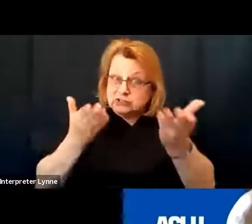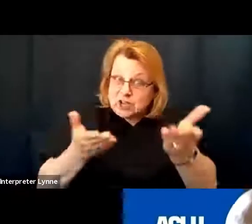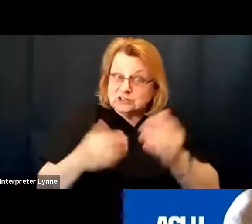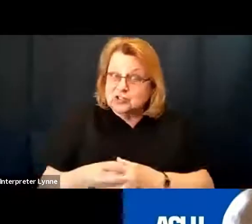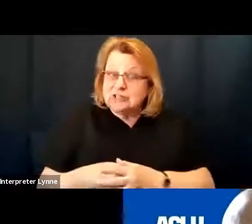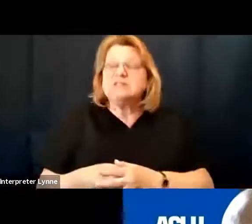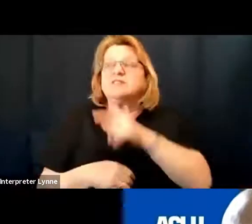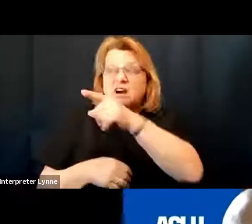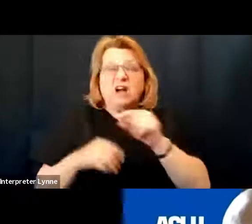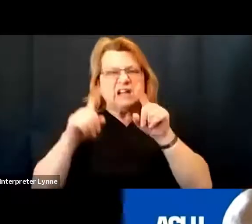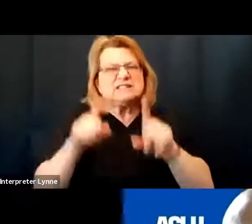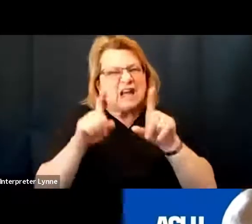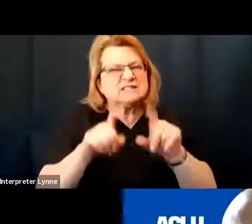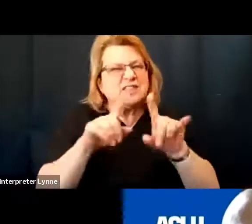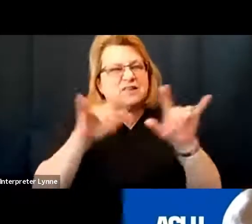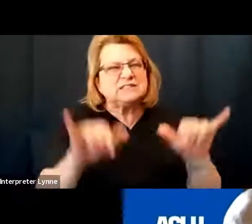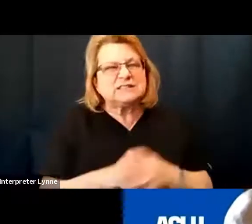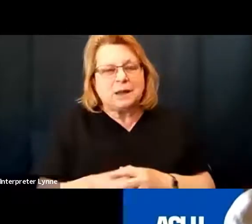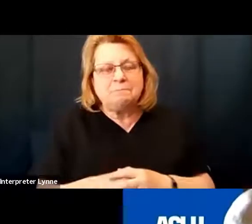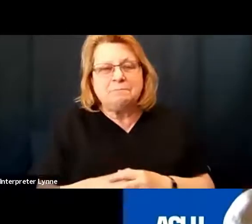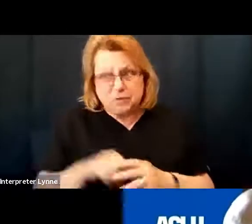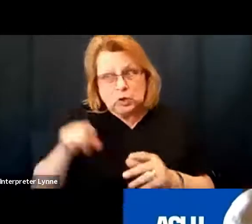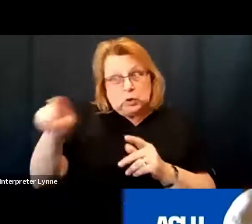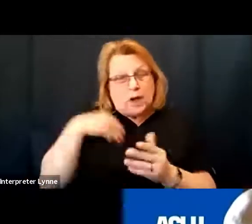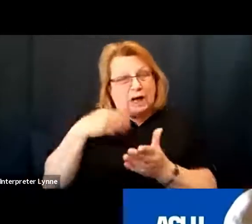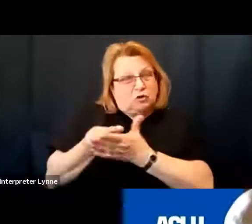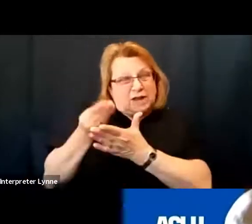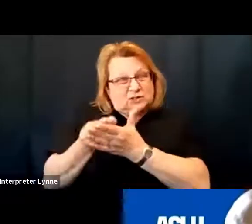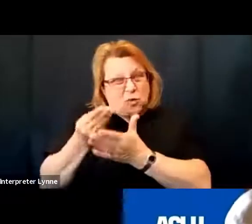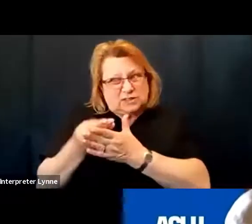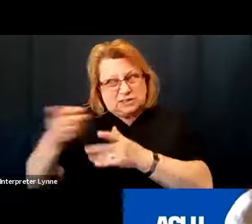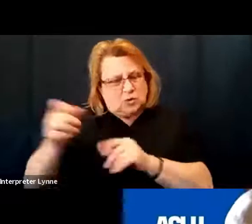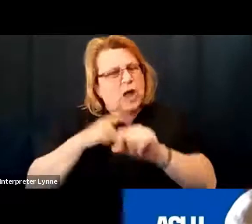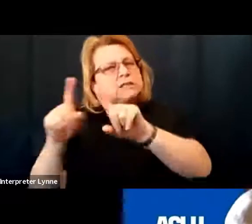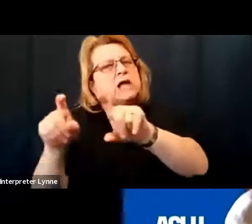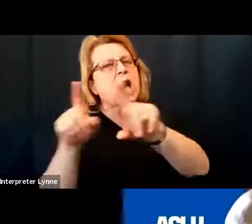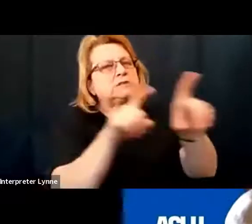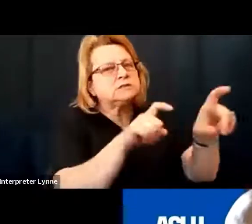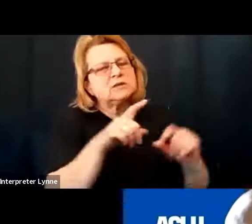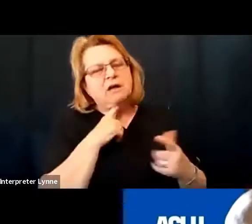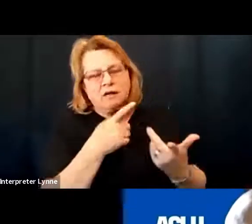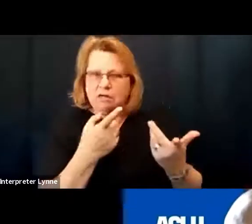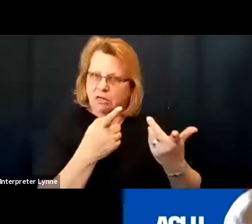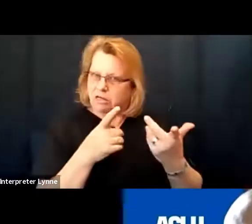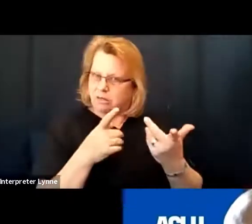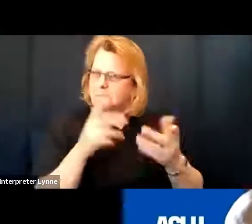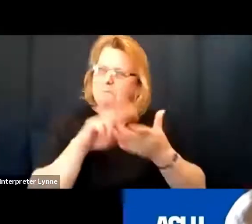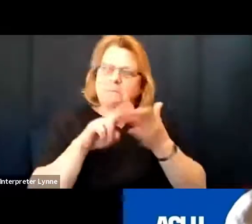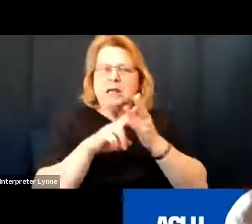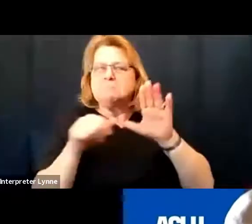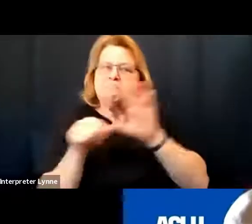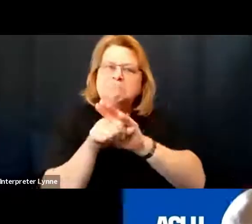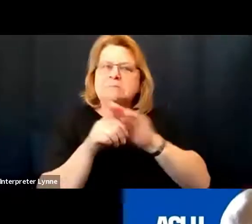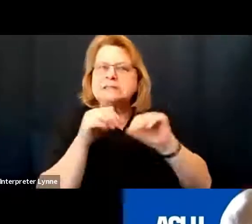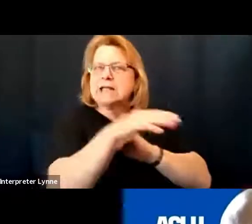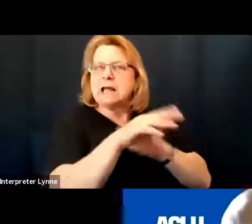testing because they have a lot more resources than we have. And so the biggest impact